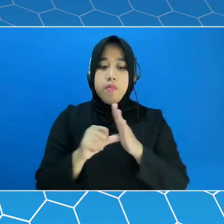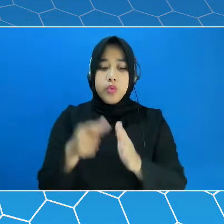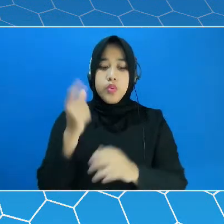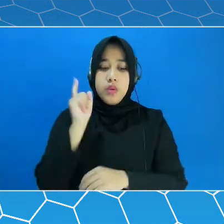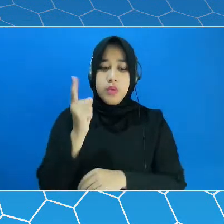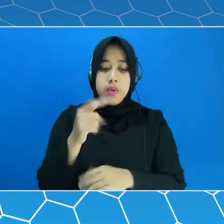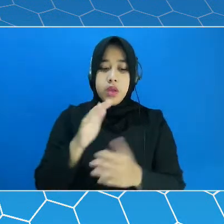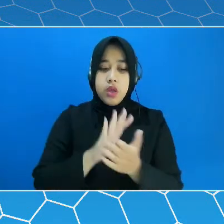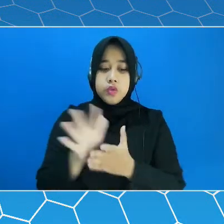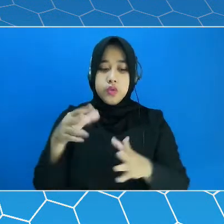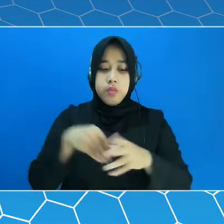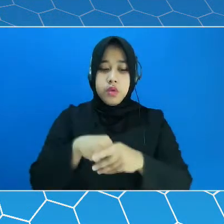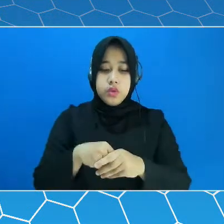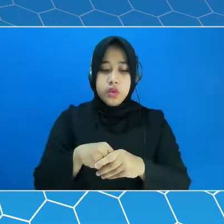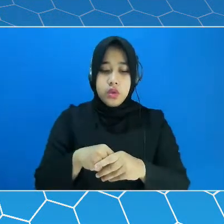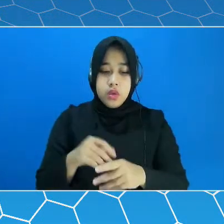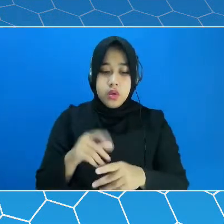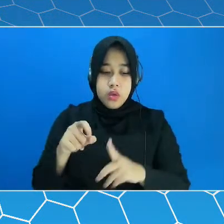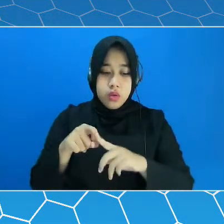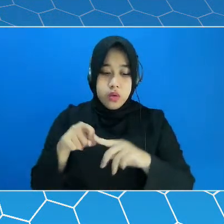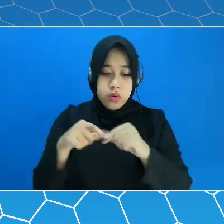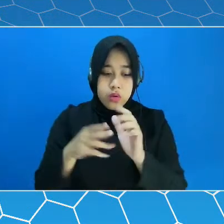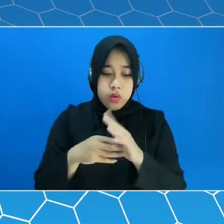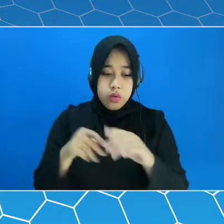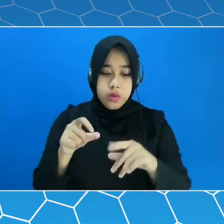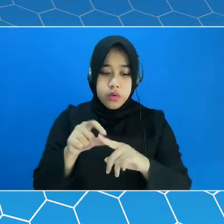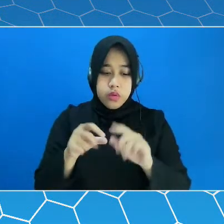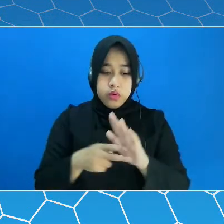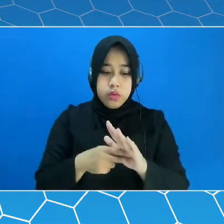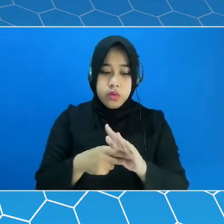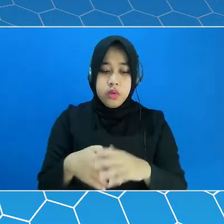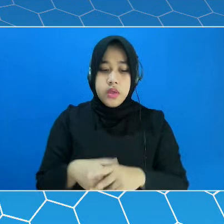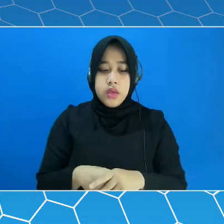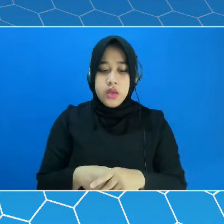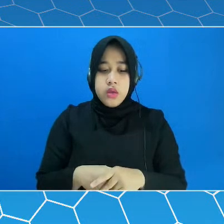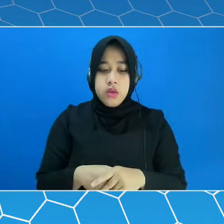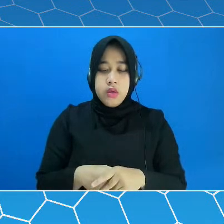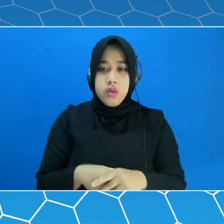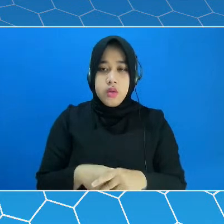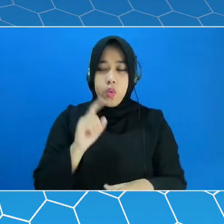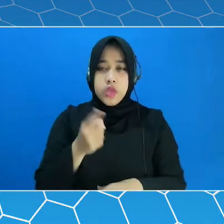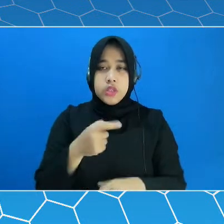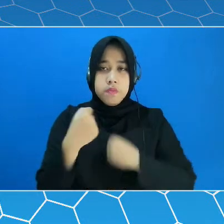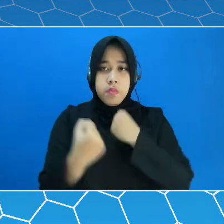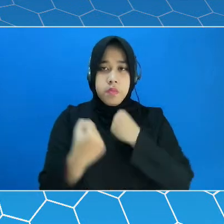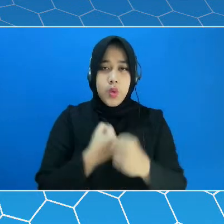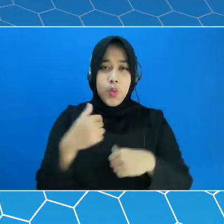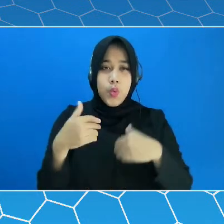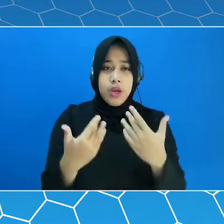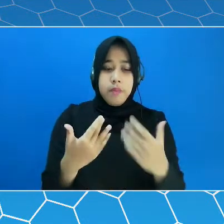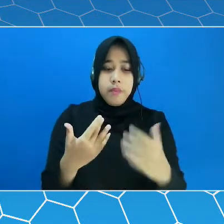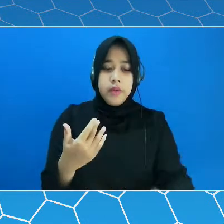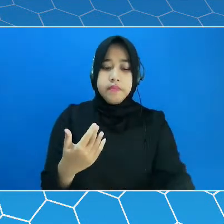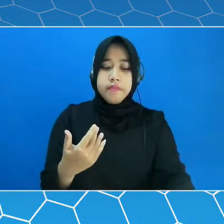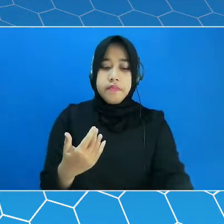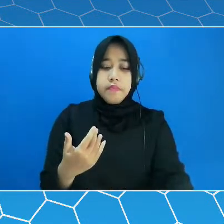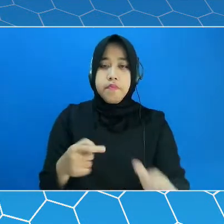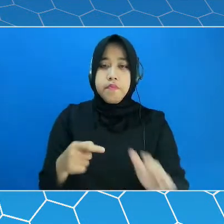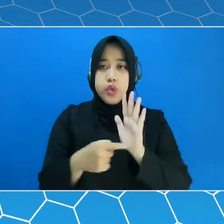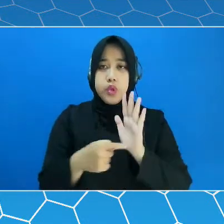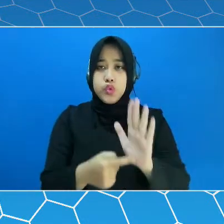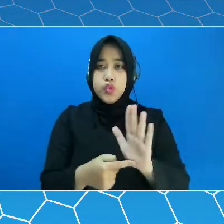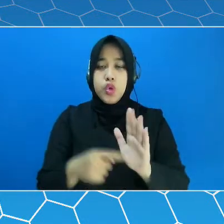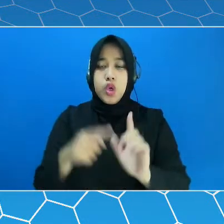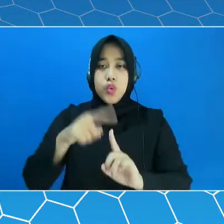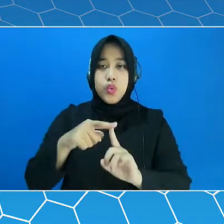had to reconfigure services, and we had to reassign the duties that various people had within the hospital